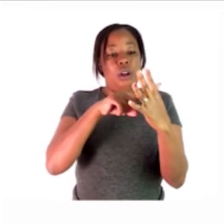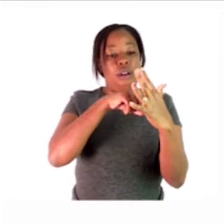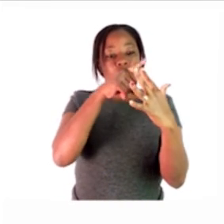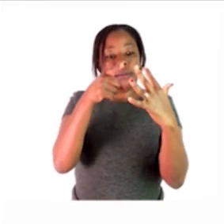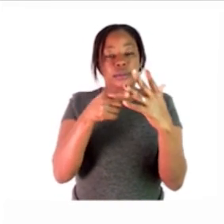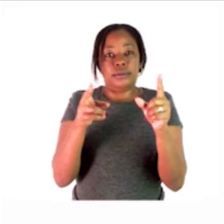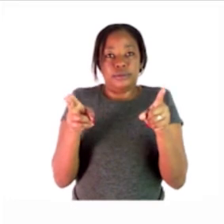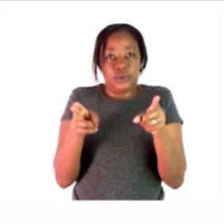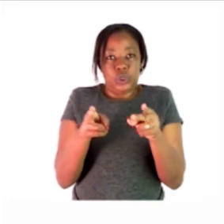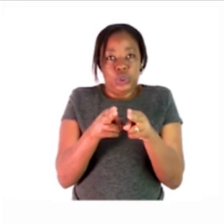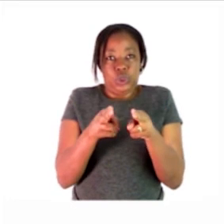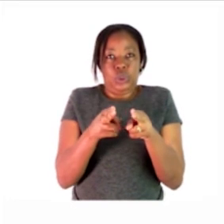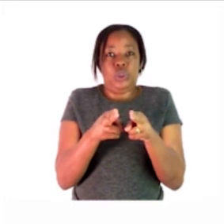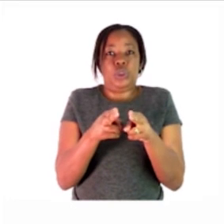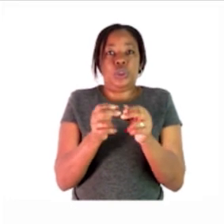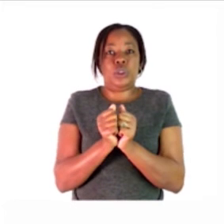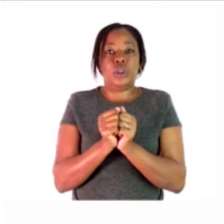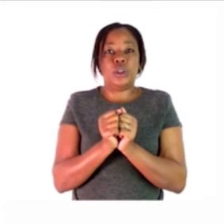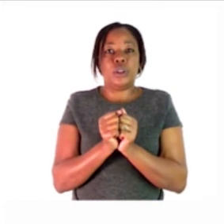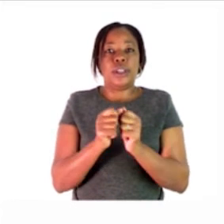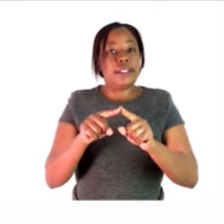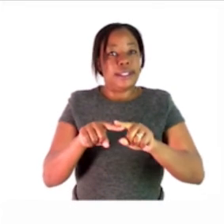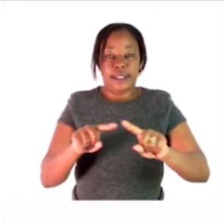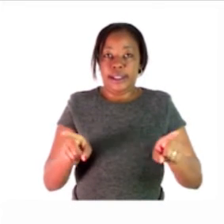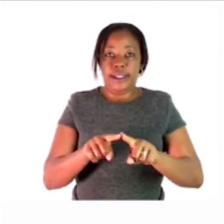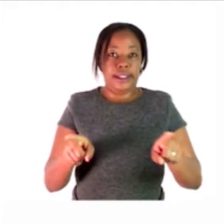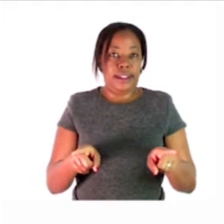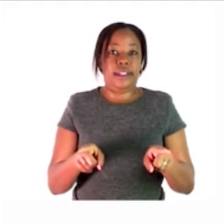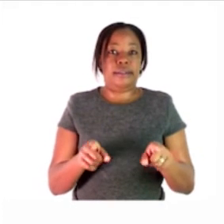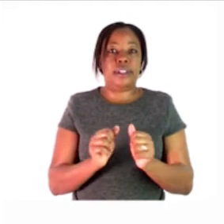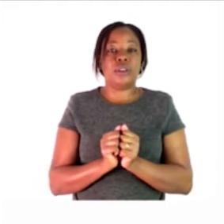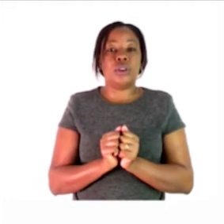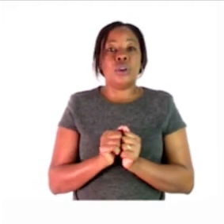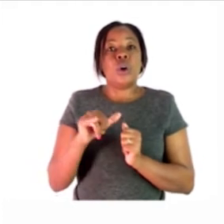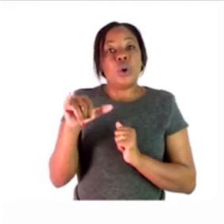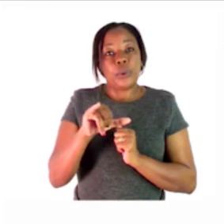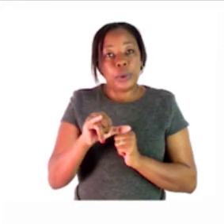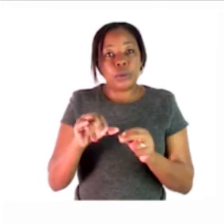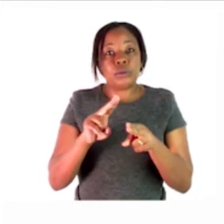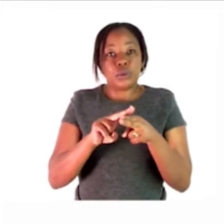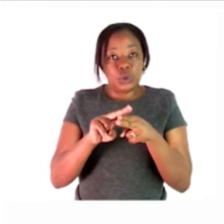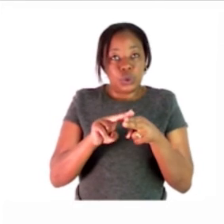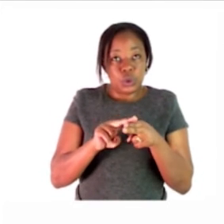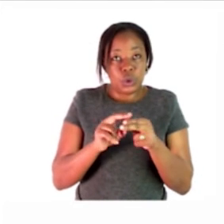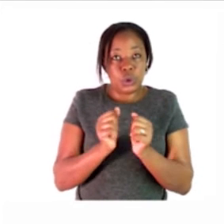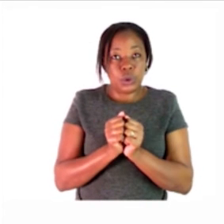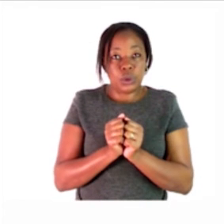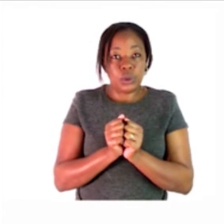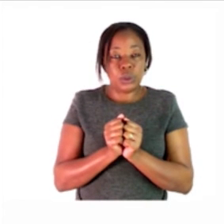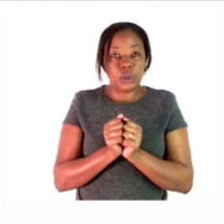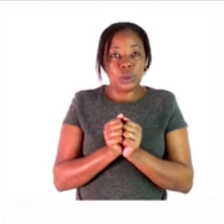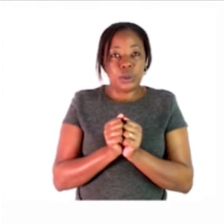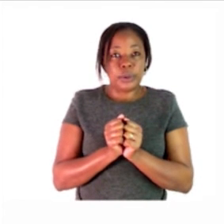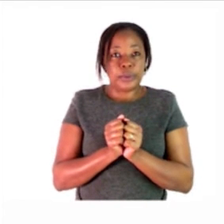long and the short vowel sounds. Okay, we can only do that by reading the words first